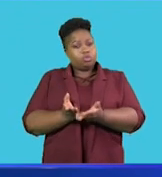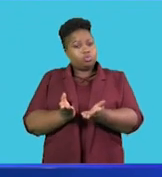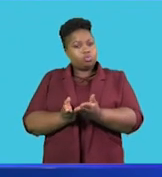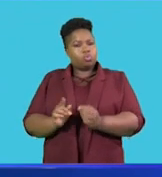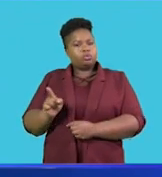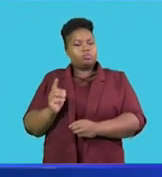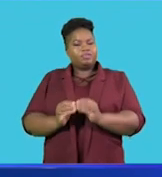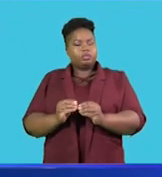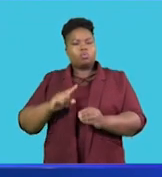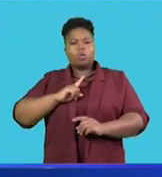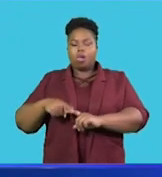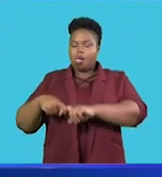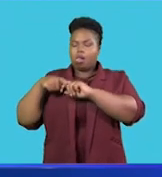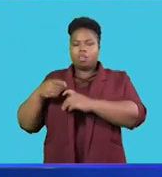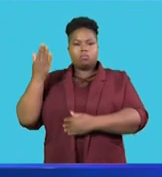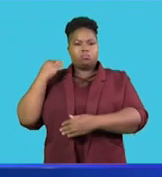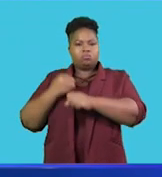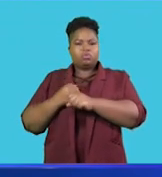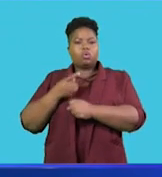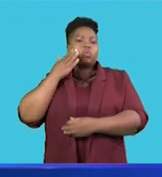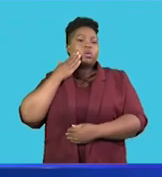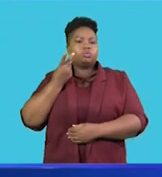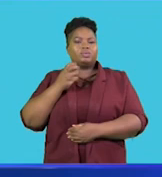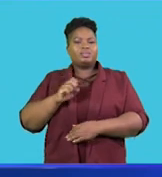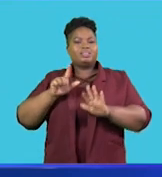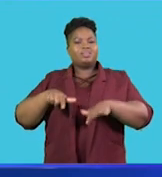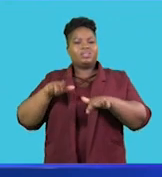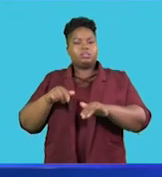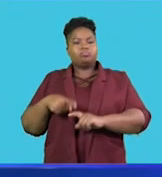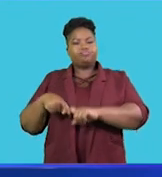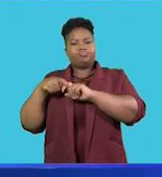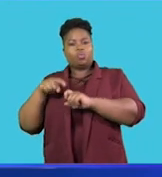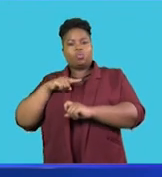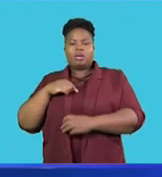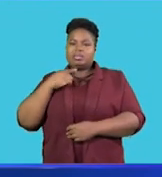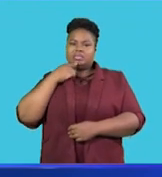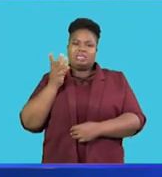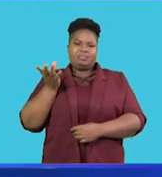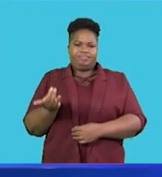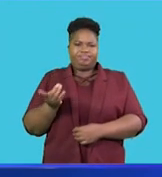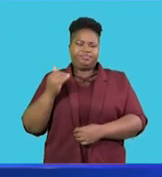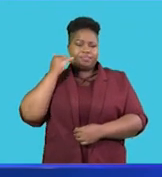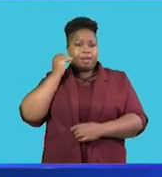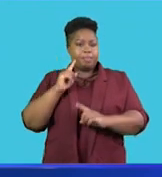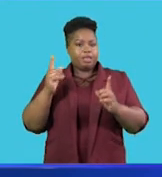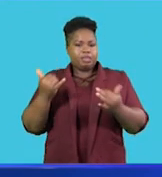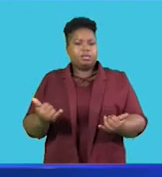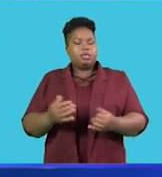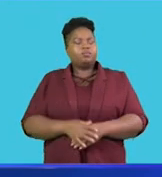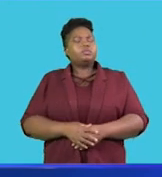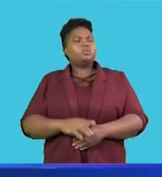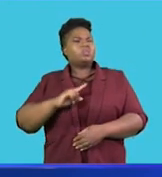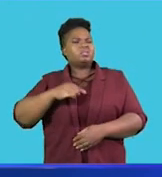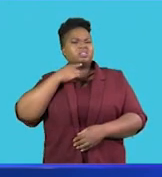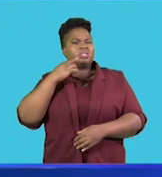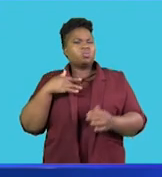se phethetsweng ka ho lemong sa 2017 fela sa se dumellwe tshebetso tshabong ya polokeho ya baithuti pelaelong ya gore